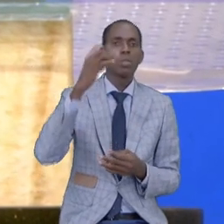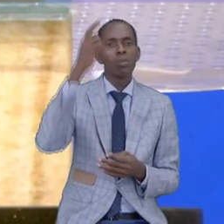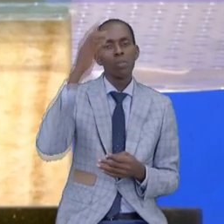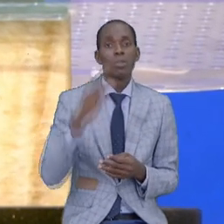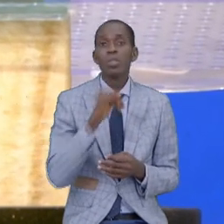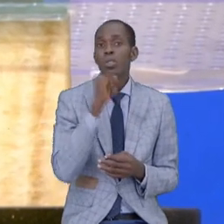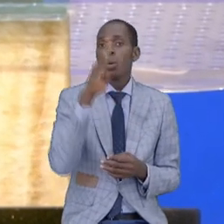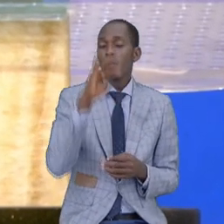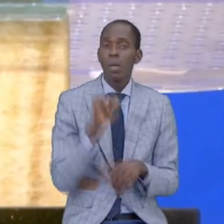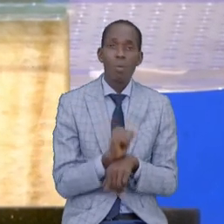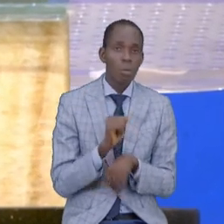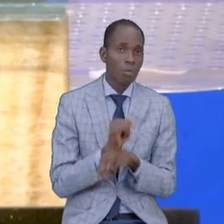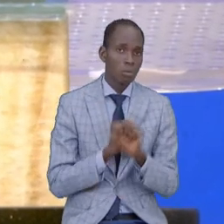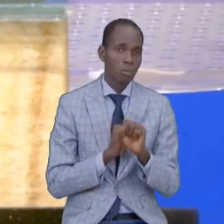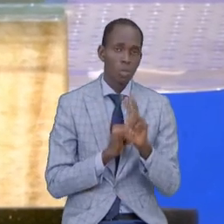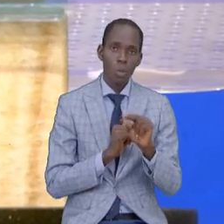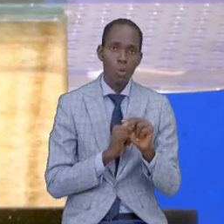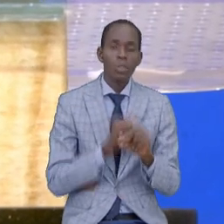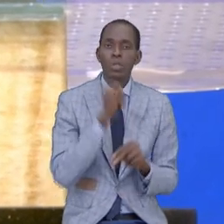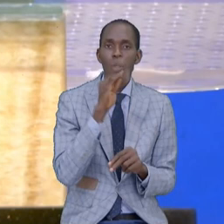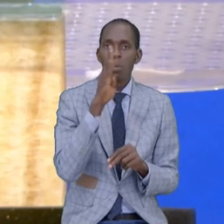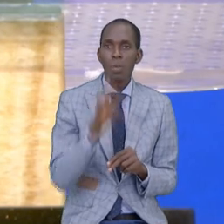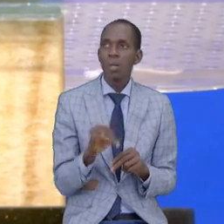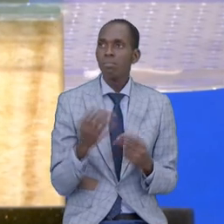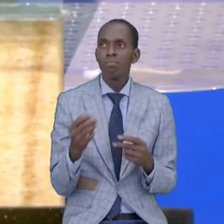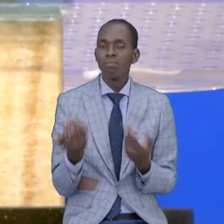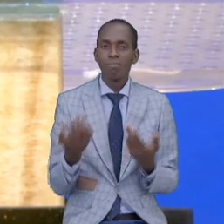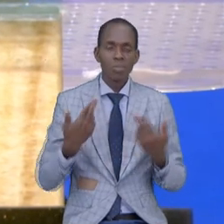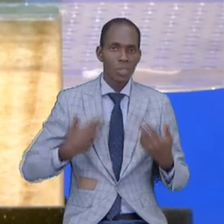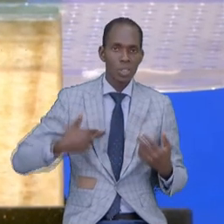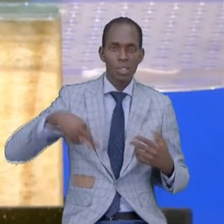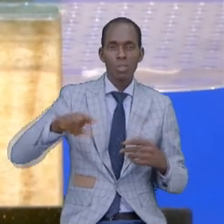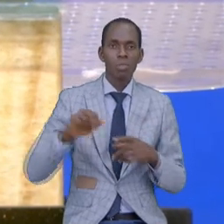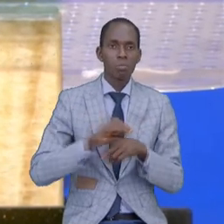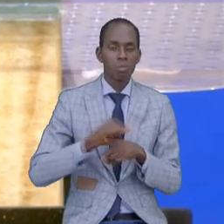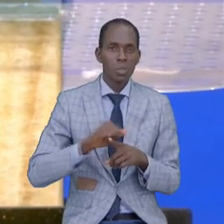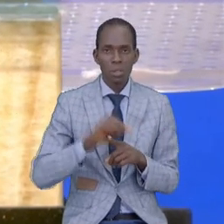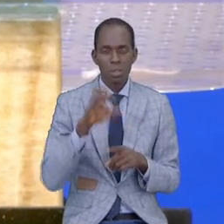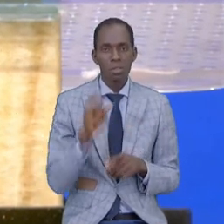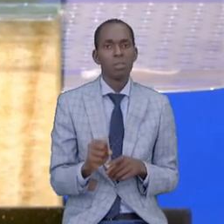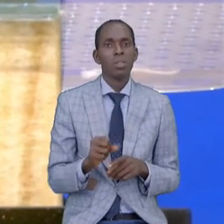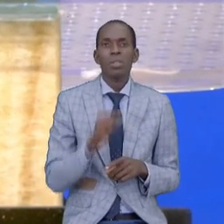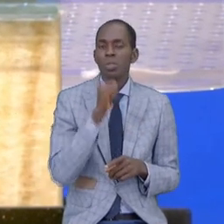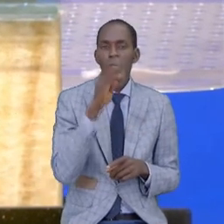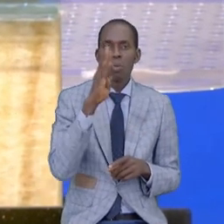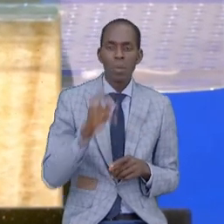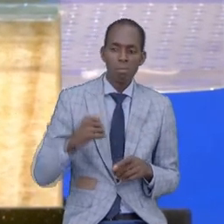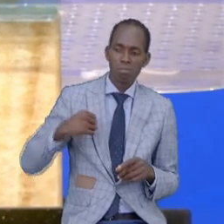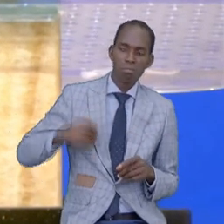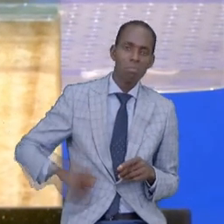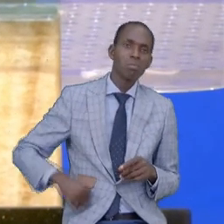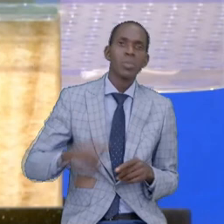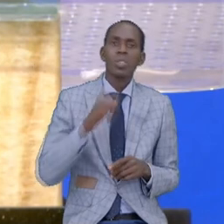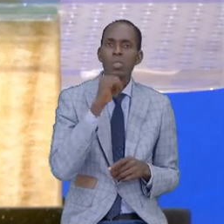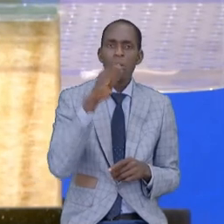by works, not by ceremony, not by tradition, not by circumcision, not by